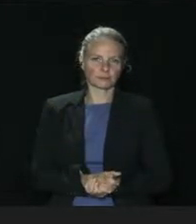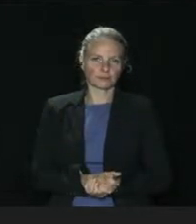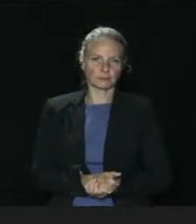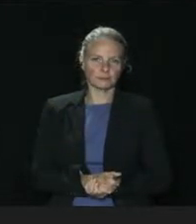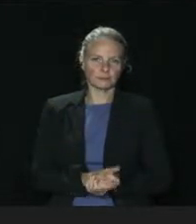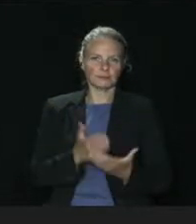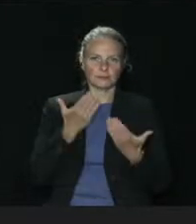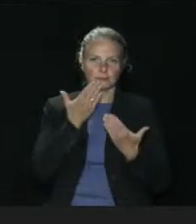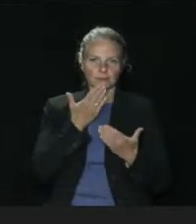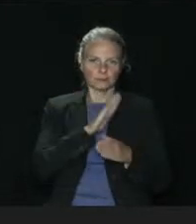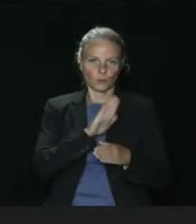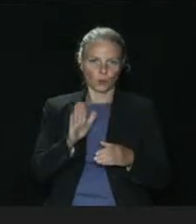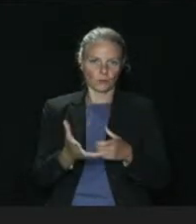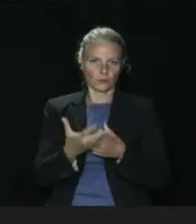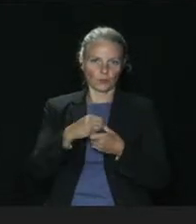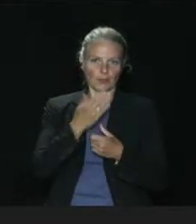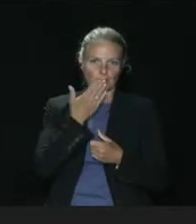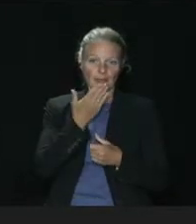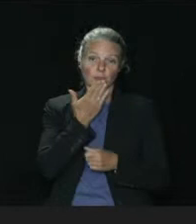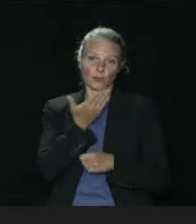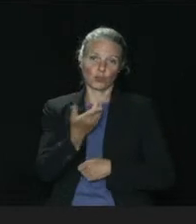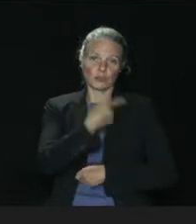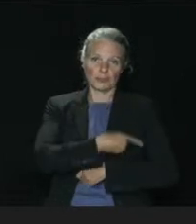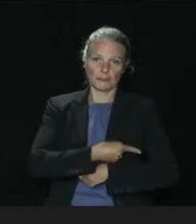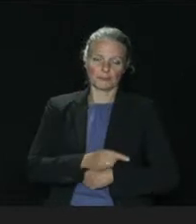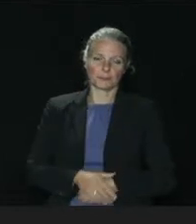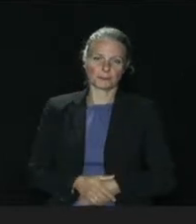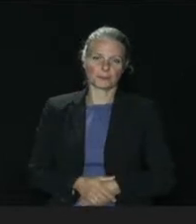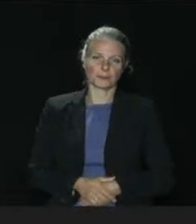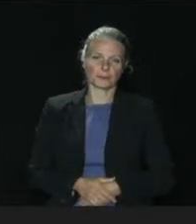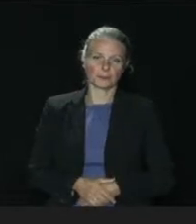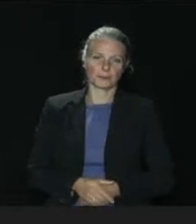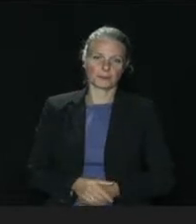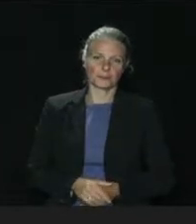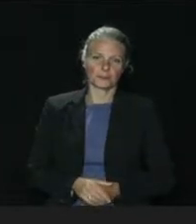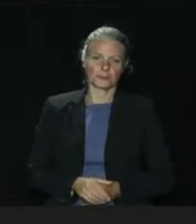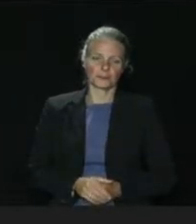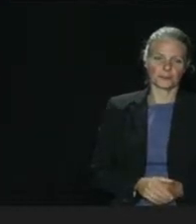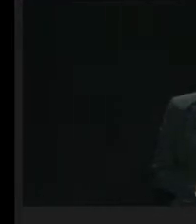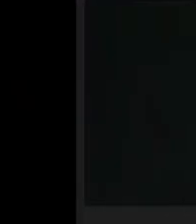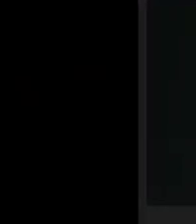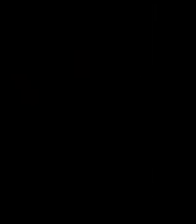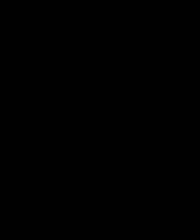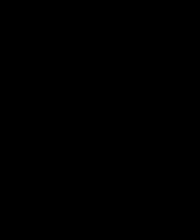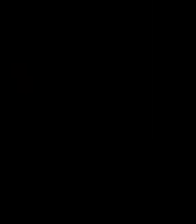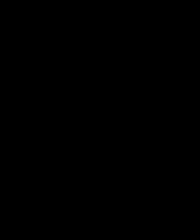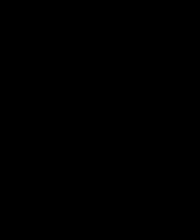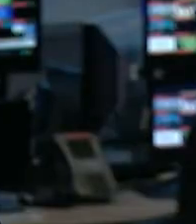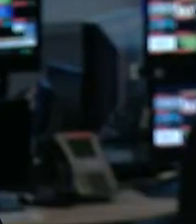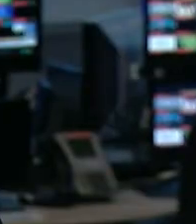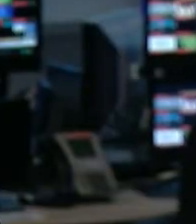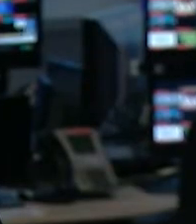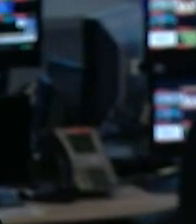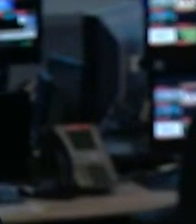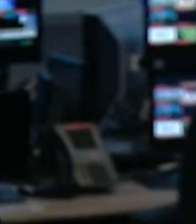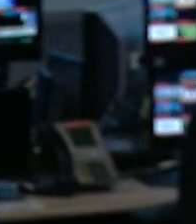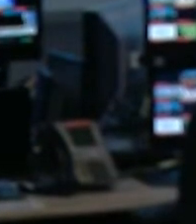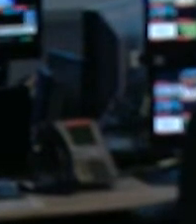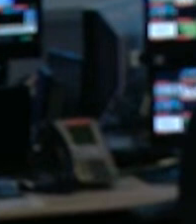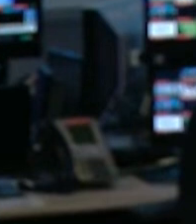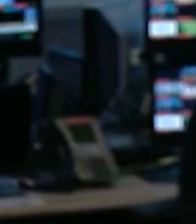Merci d'avoir été avec nous. And you've been listening to Dr. Theresa Tam, as well as other federal officials with their